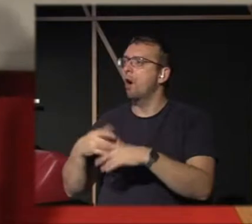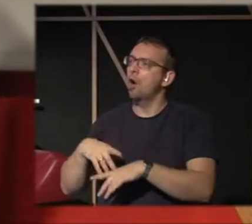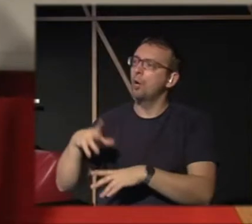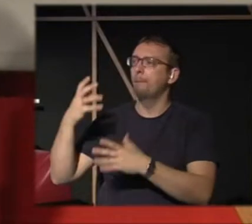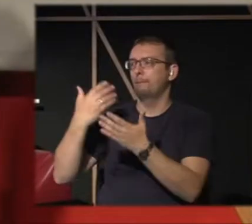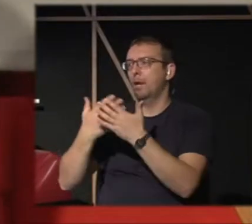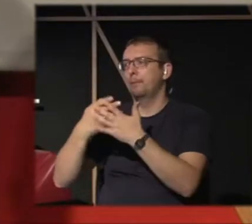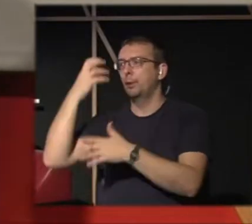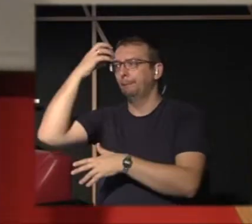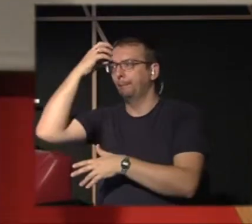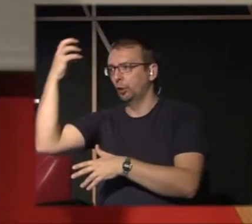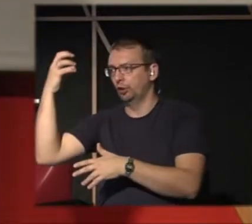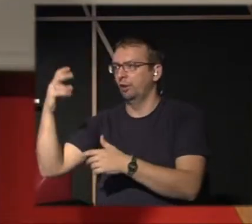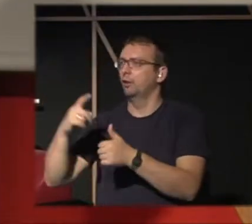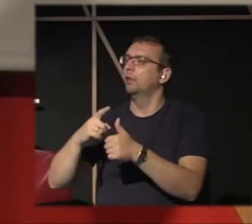227 seats